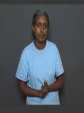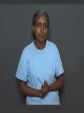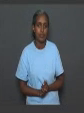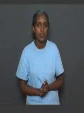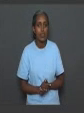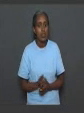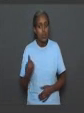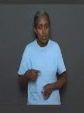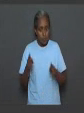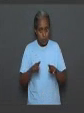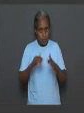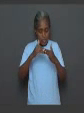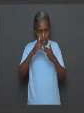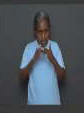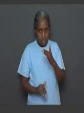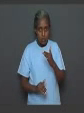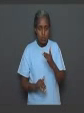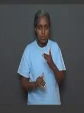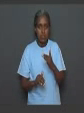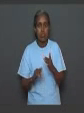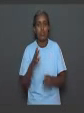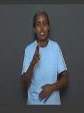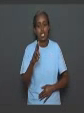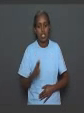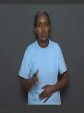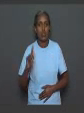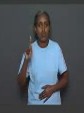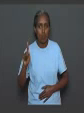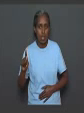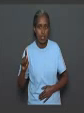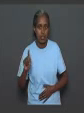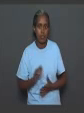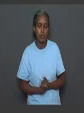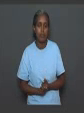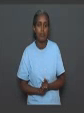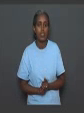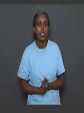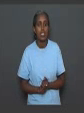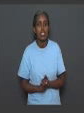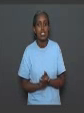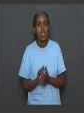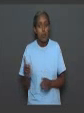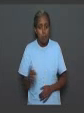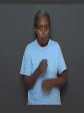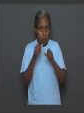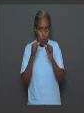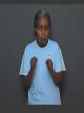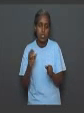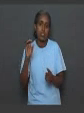When we reduce that to a ratio of 1, the probability